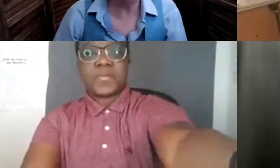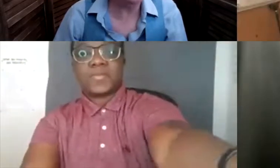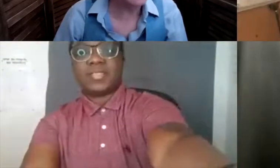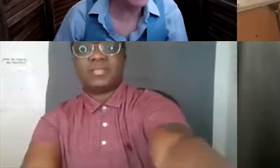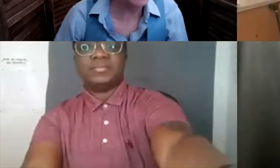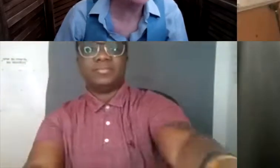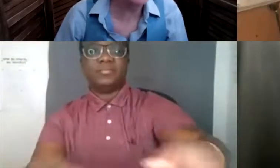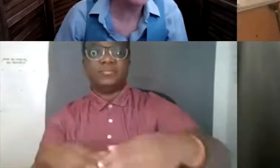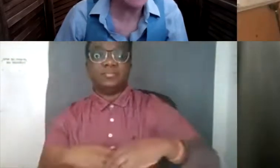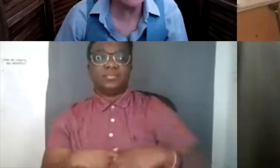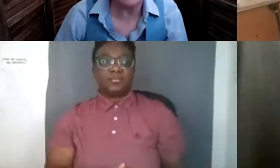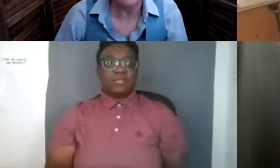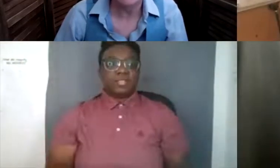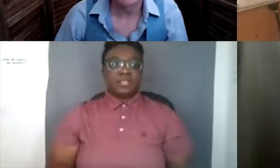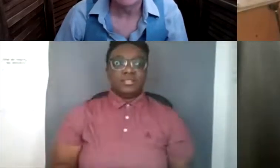Next we have